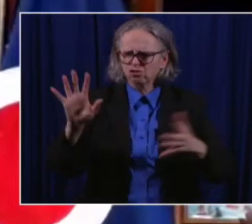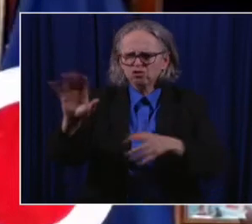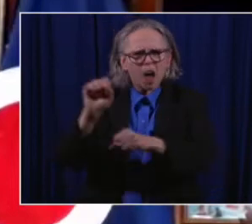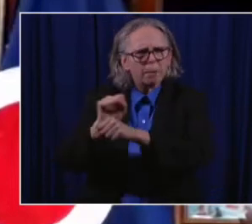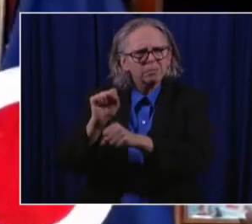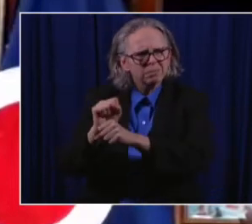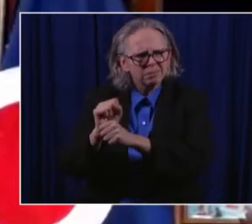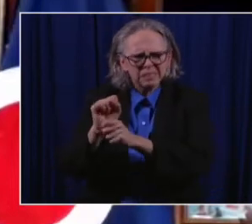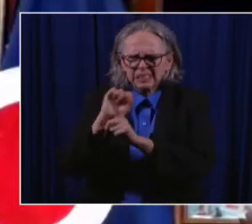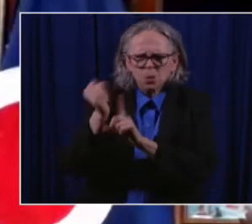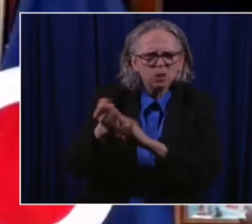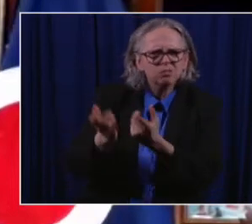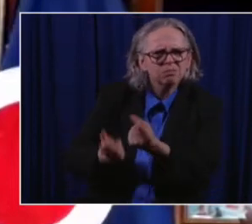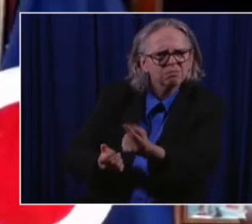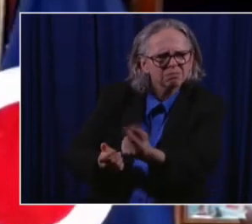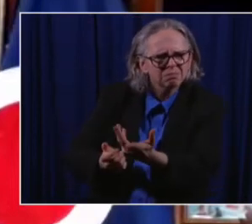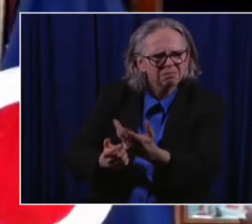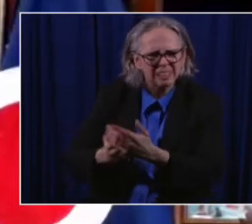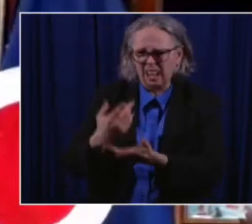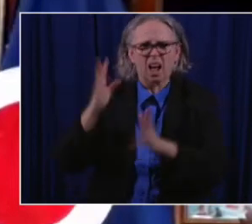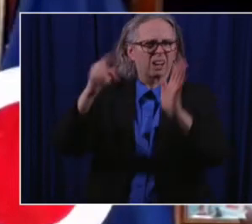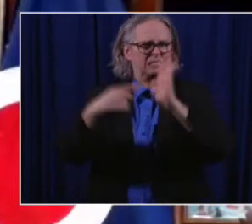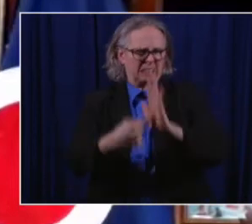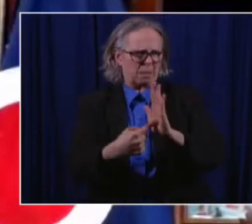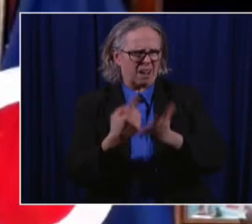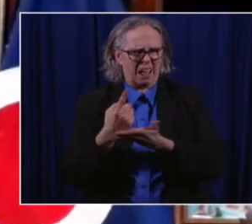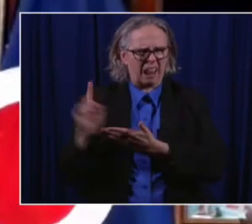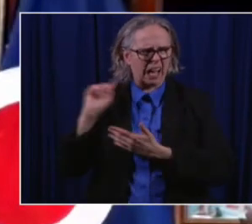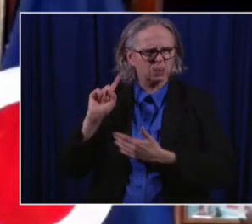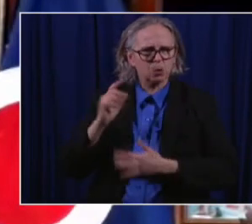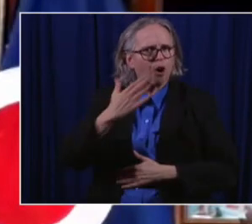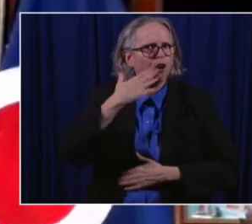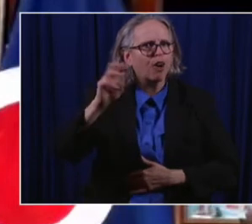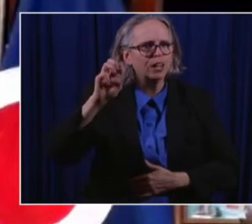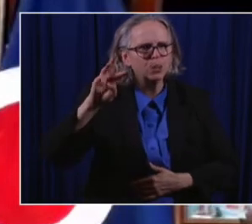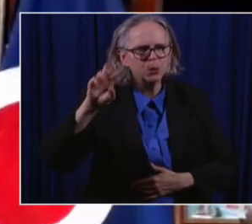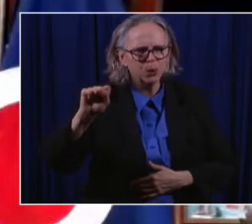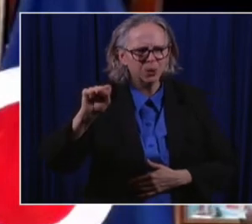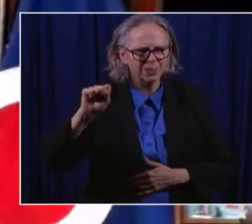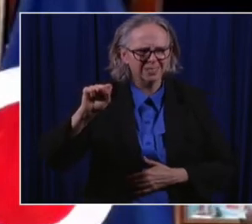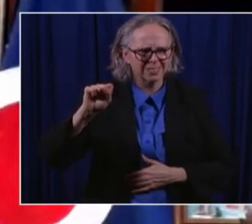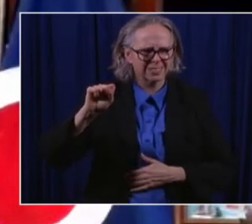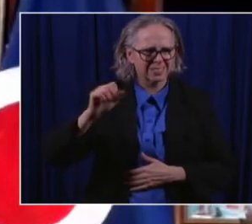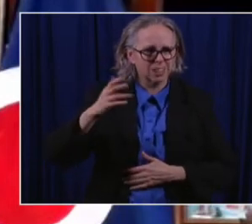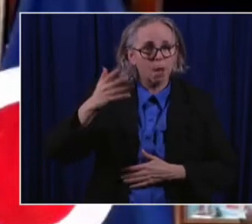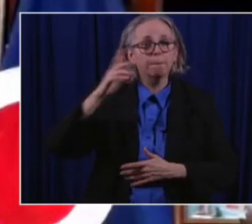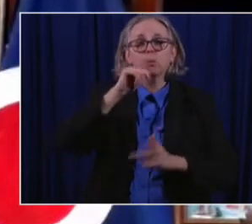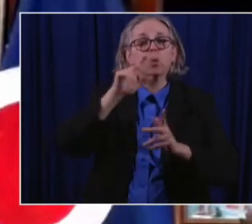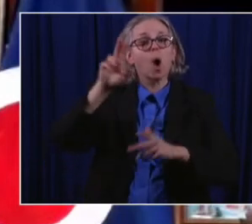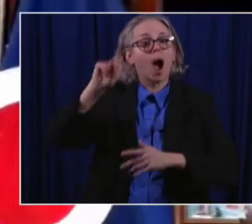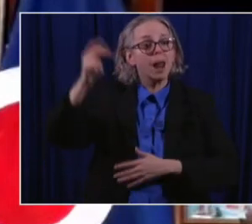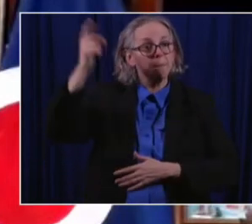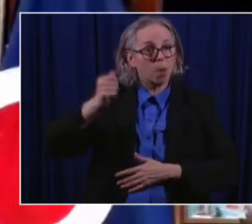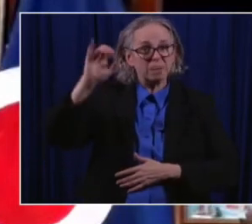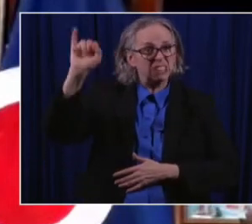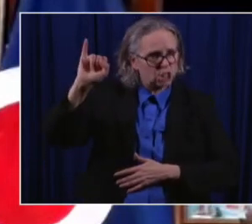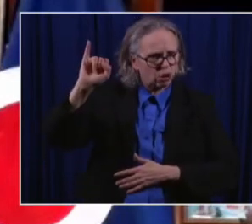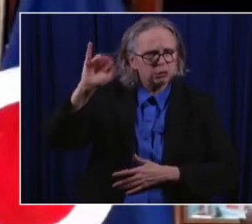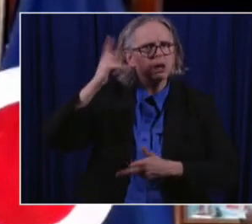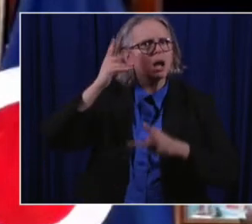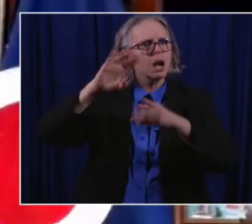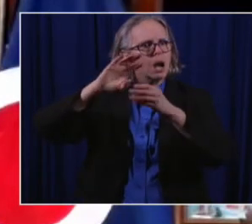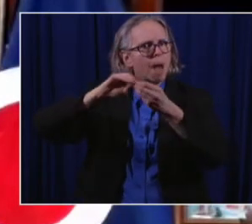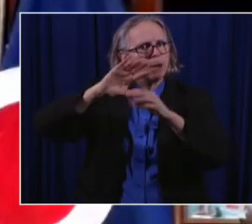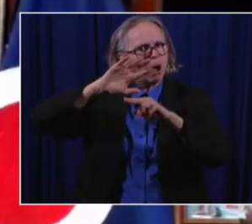first-time unemployment claims were down, and continued unemployment claims were also down. But we know many people are still out of